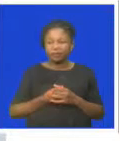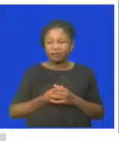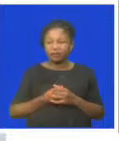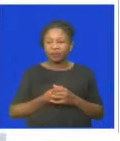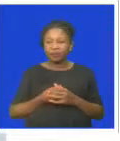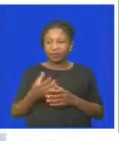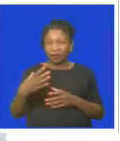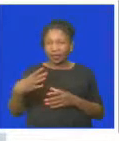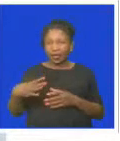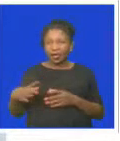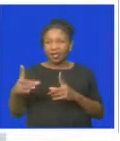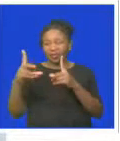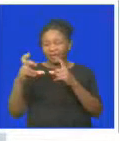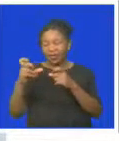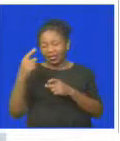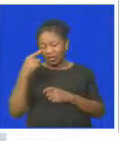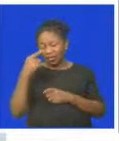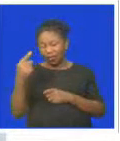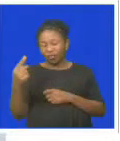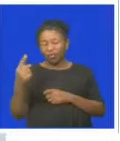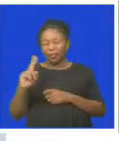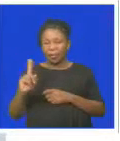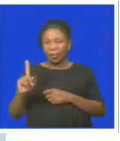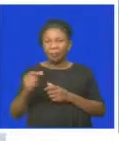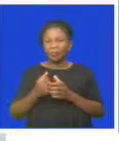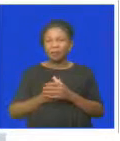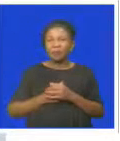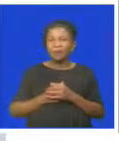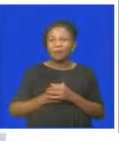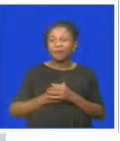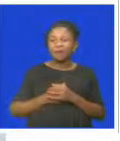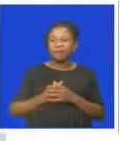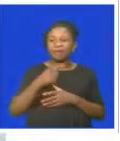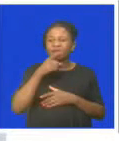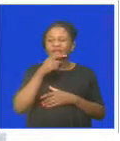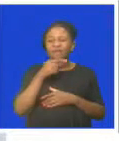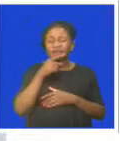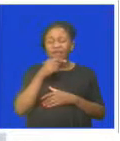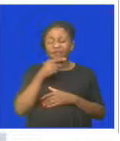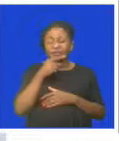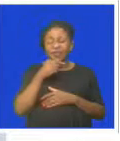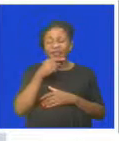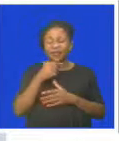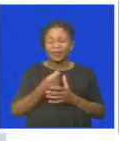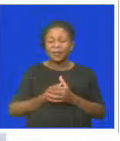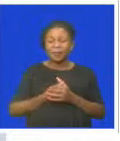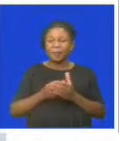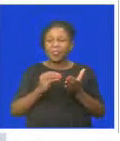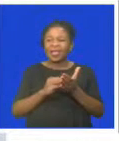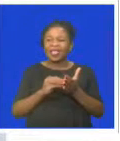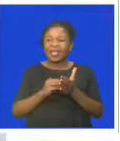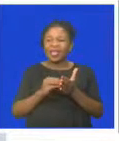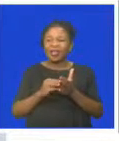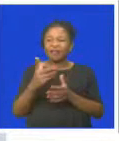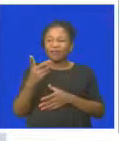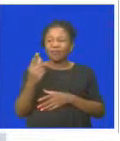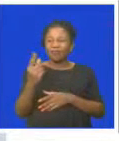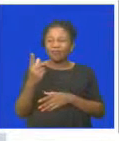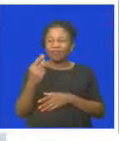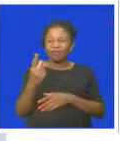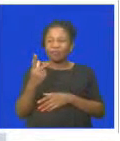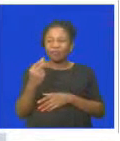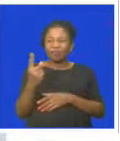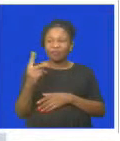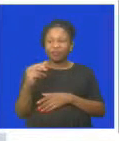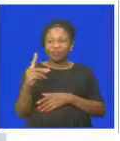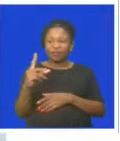picture shows us a man. He's carrying an injection. Wow, and